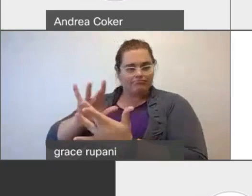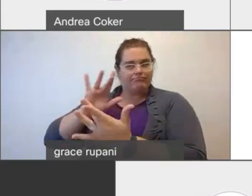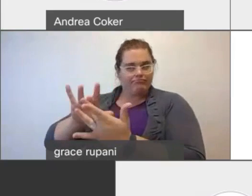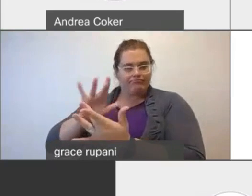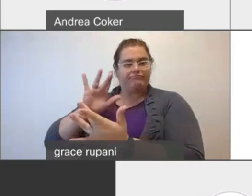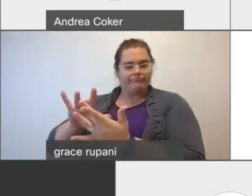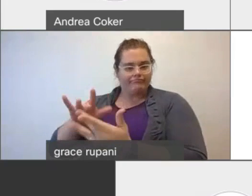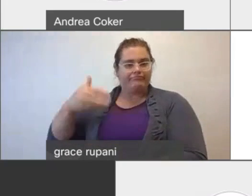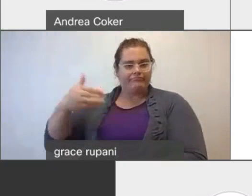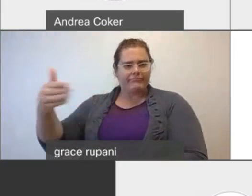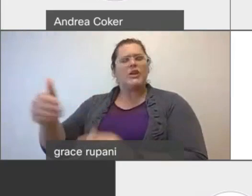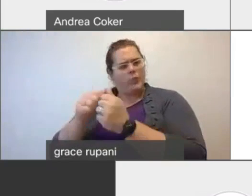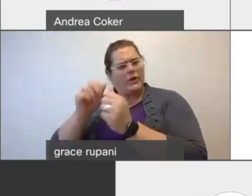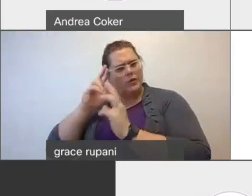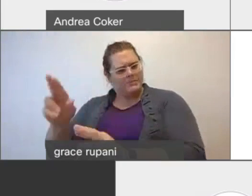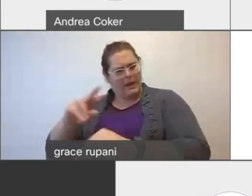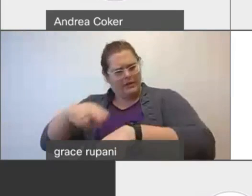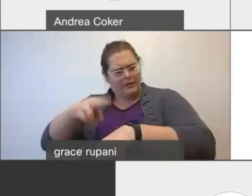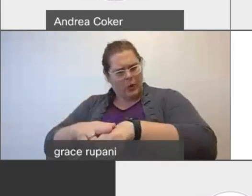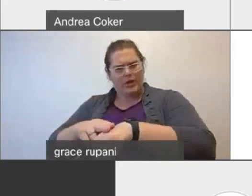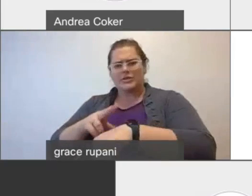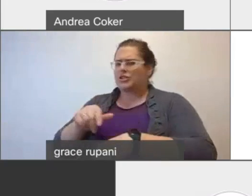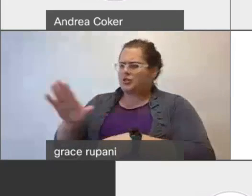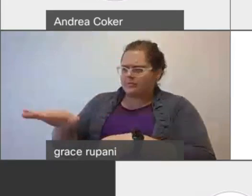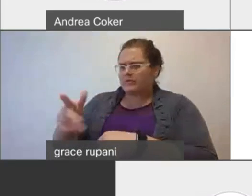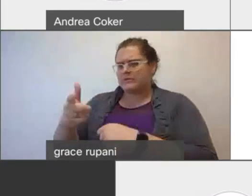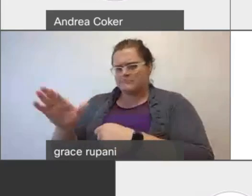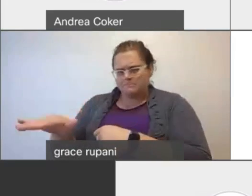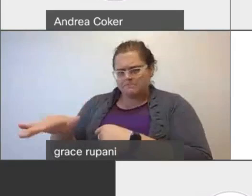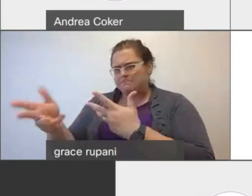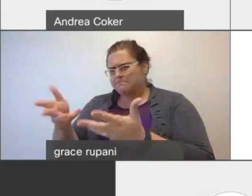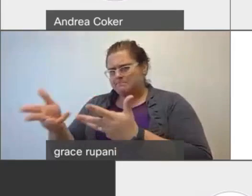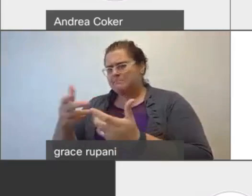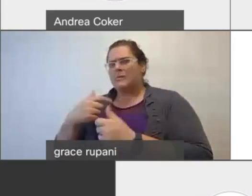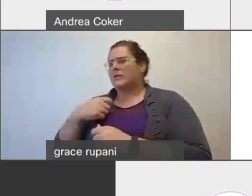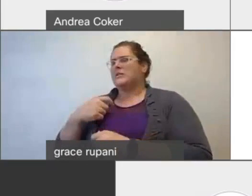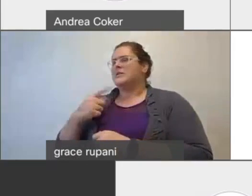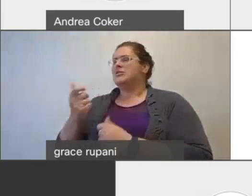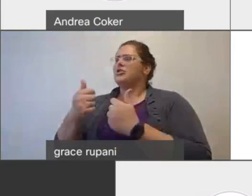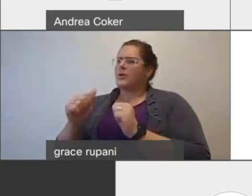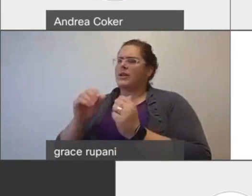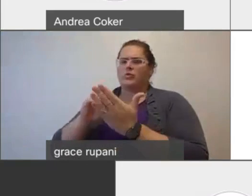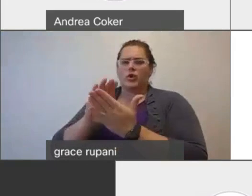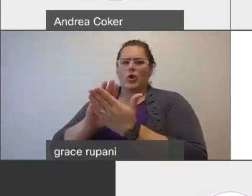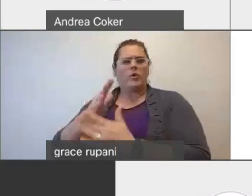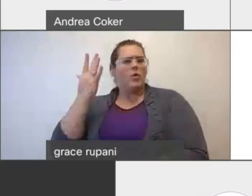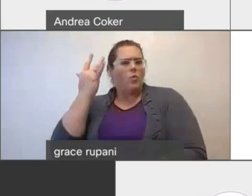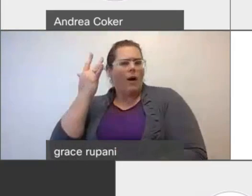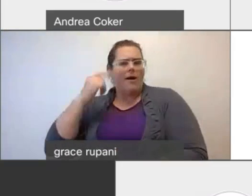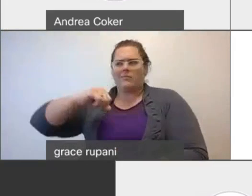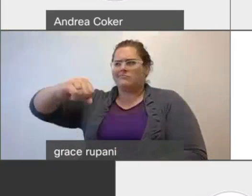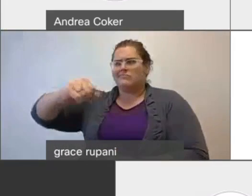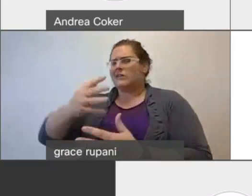them, noting what their hesitancy is and reminding them of the importance of the